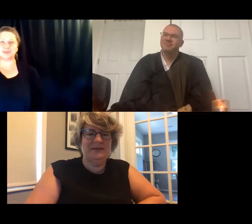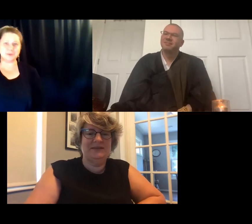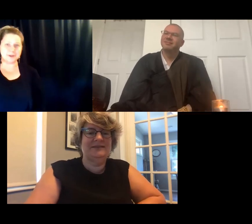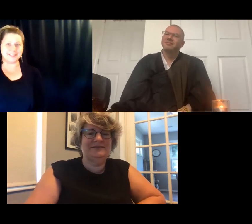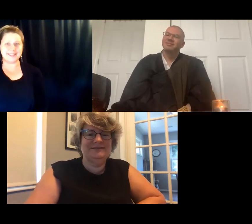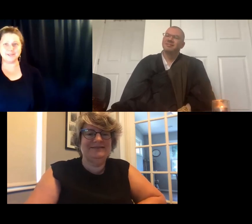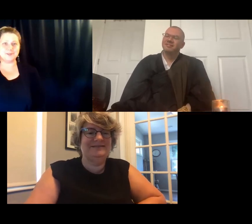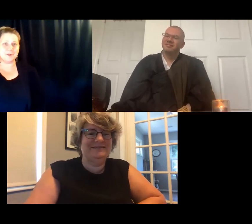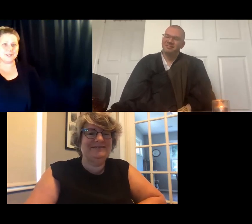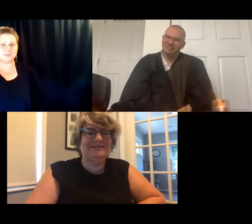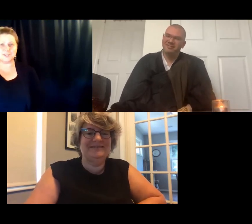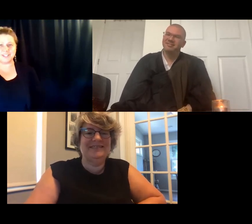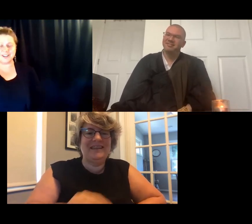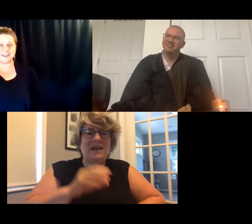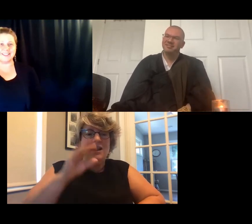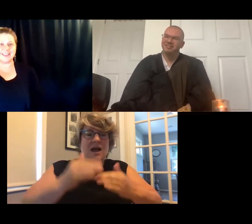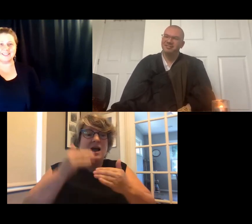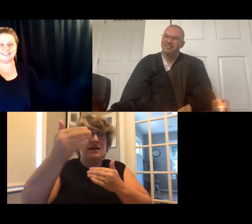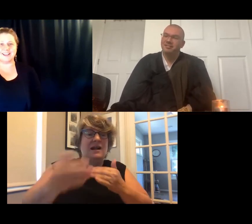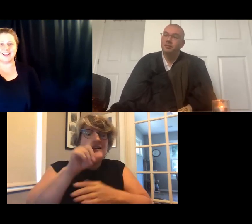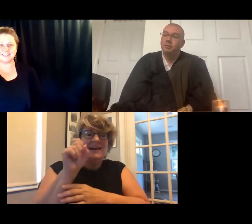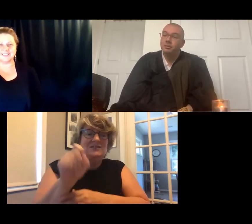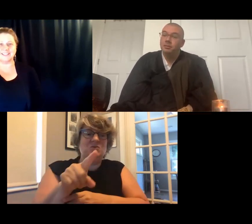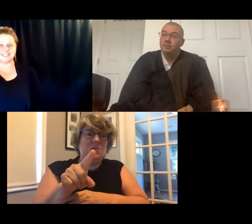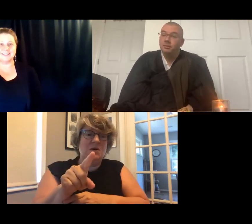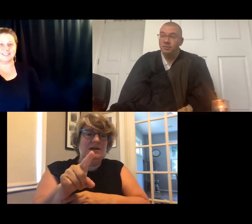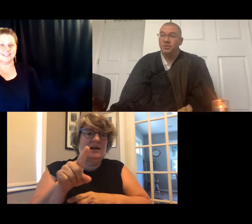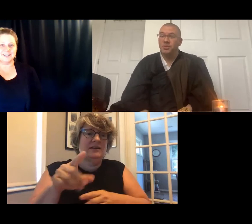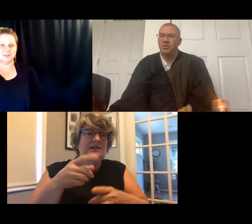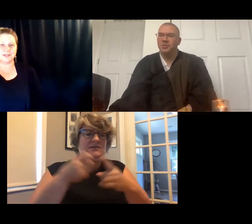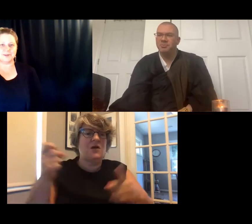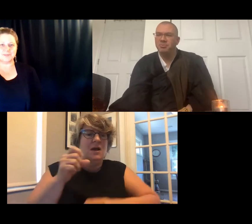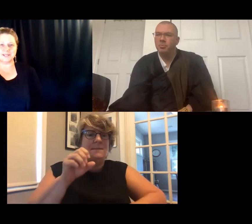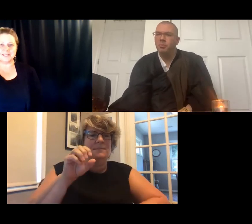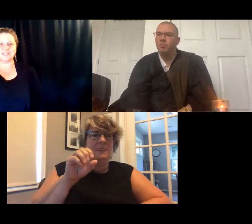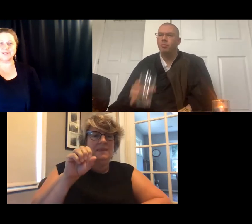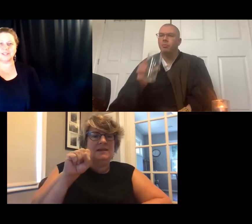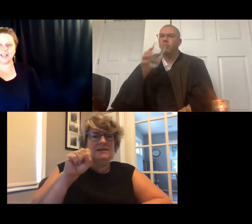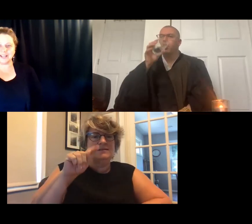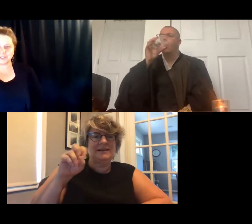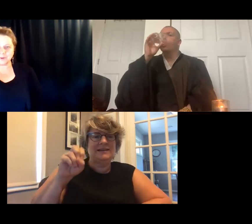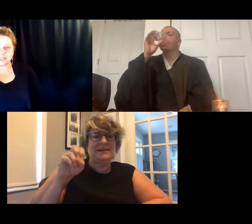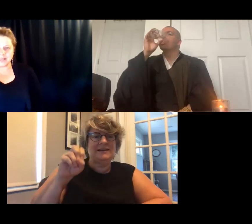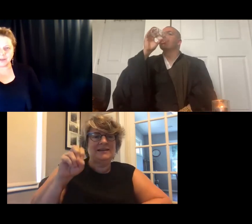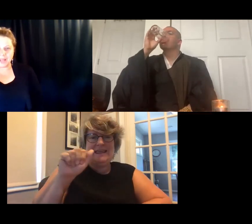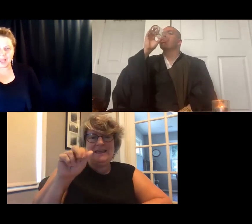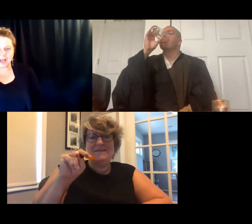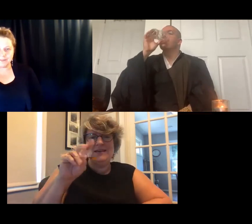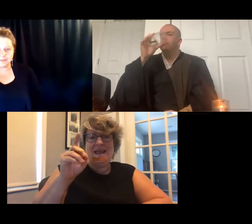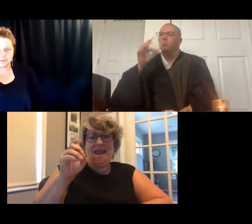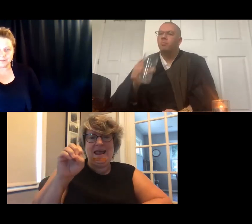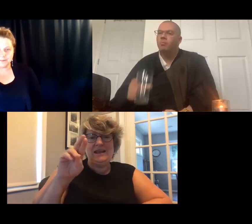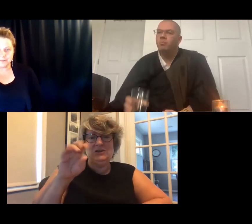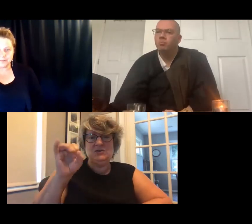That's cool. Thank you so much for sharing. That is an excellent way to express that. So the next question that we